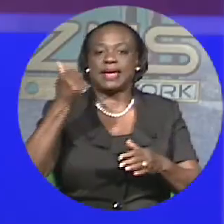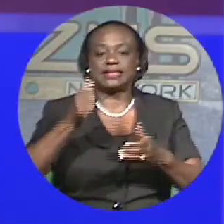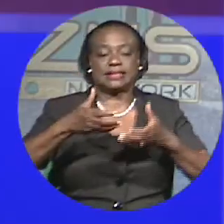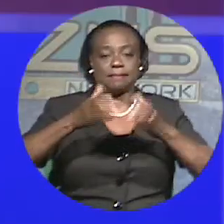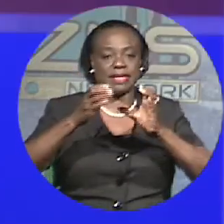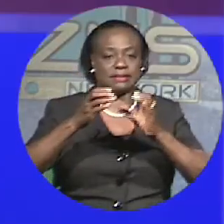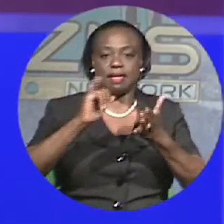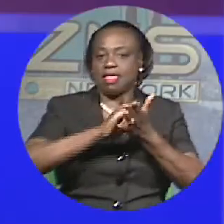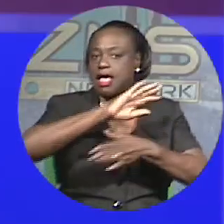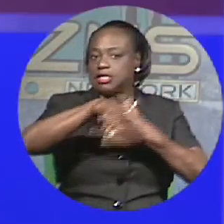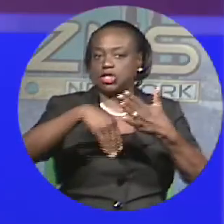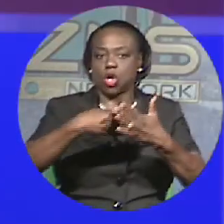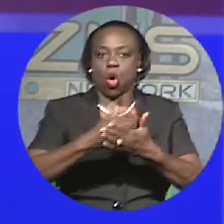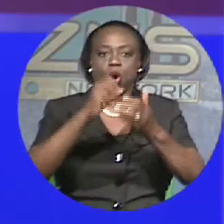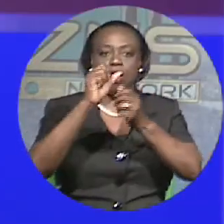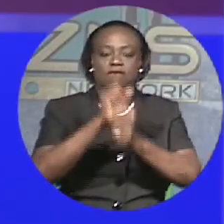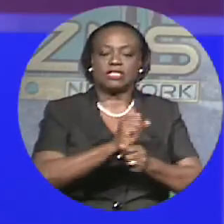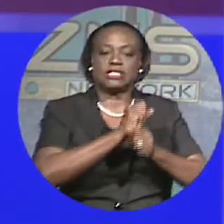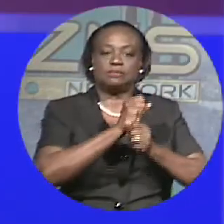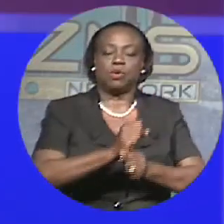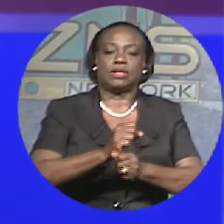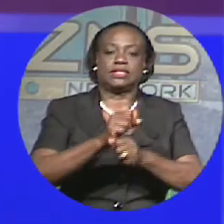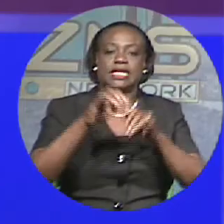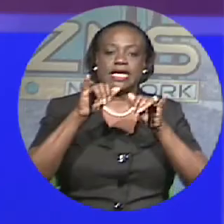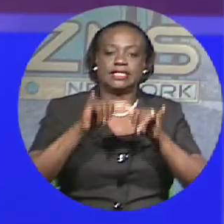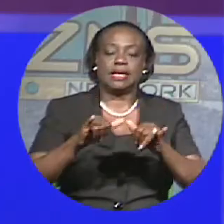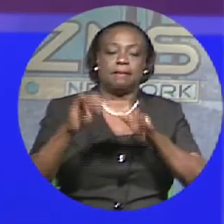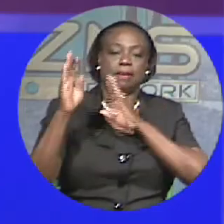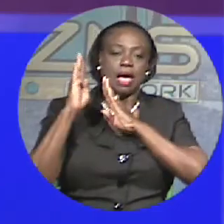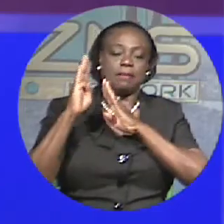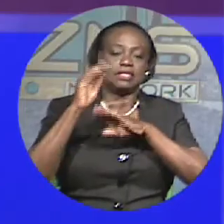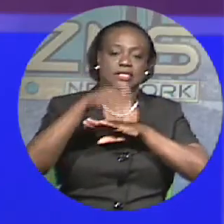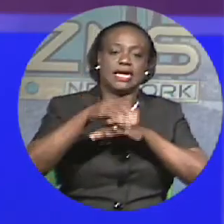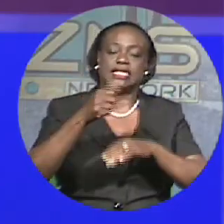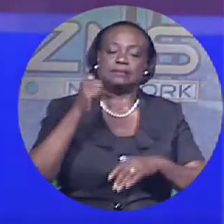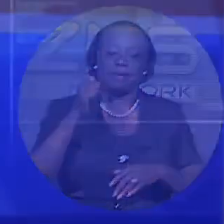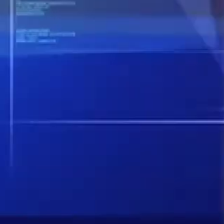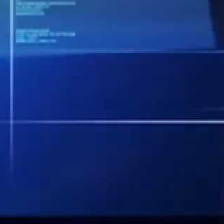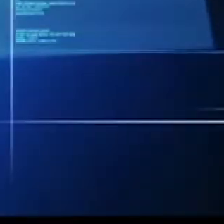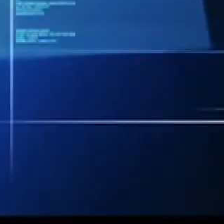And that will do it for sports. Stay tuned. The Bahamas Tonight is back after the break.